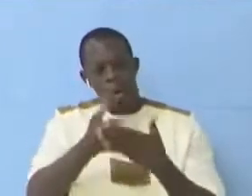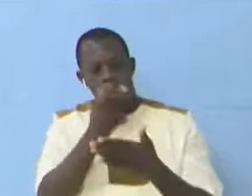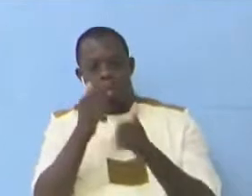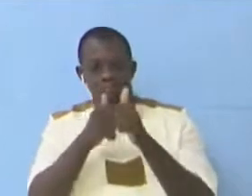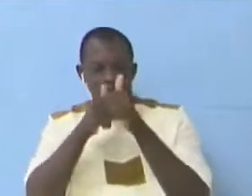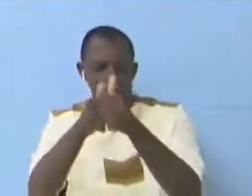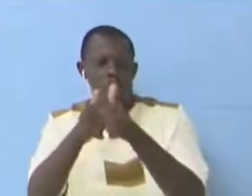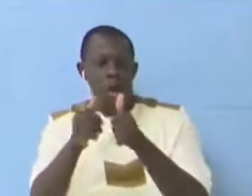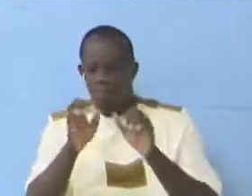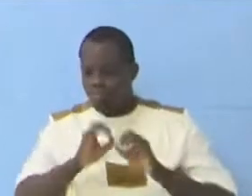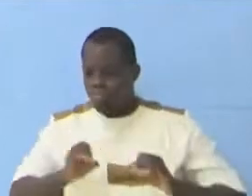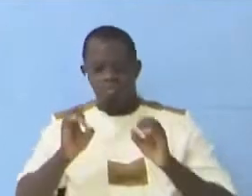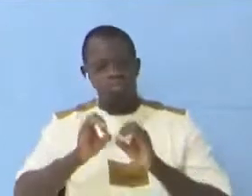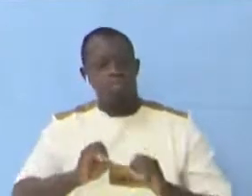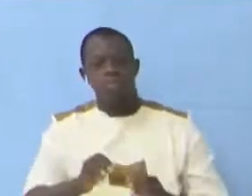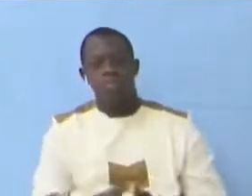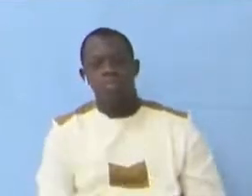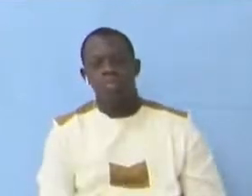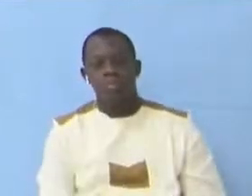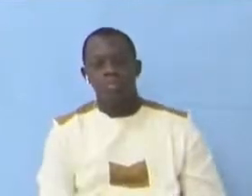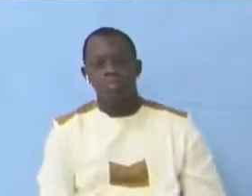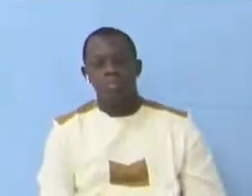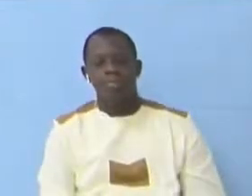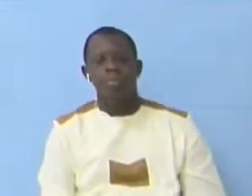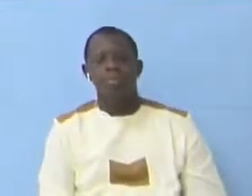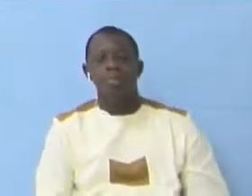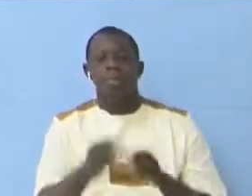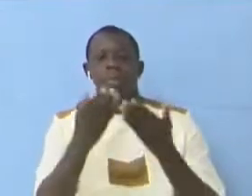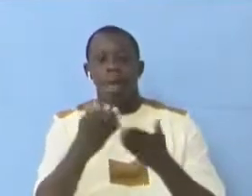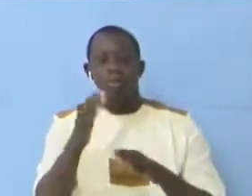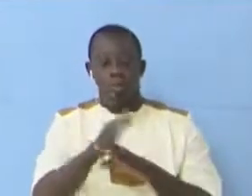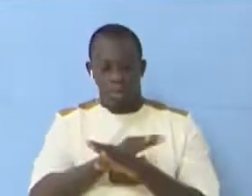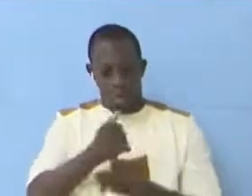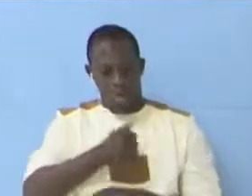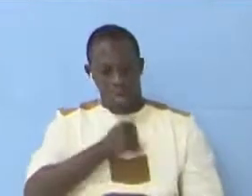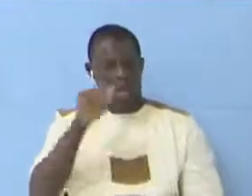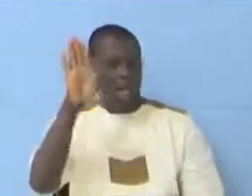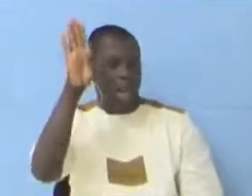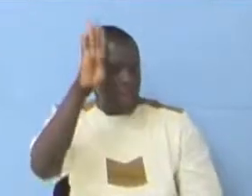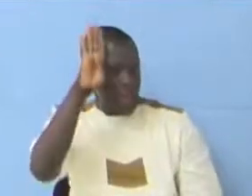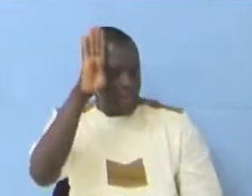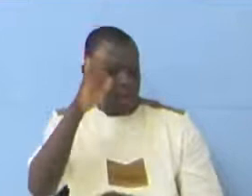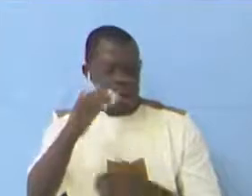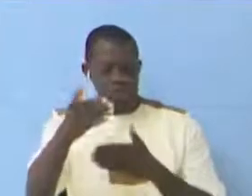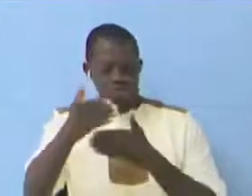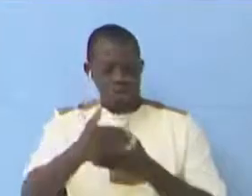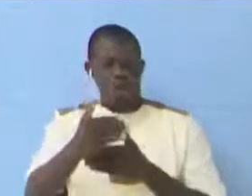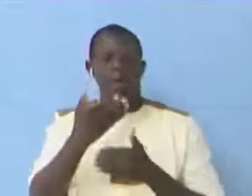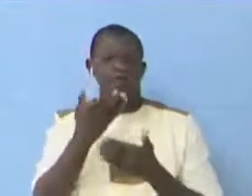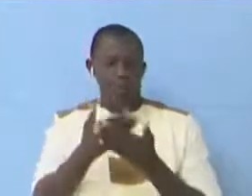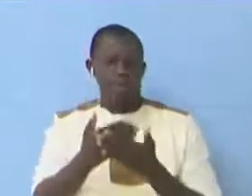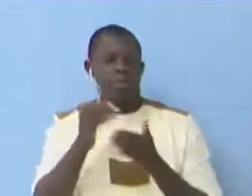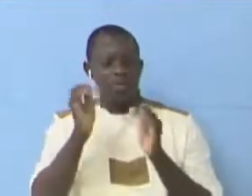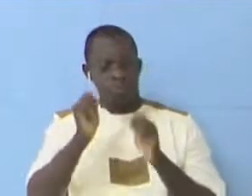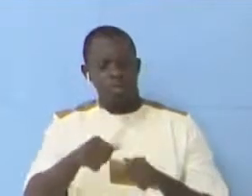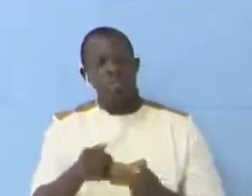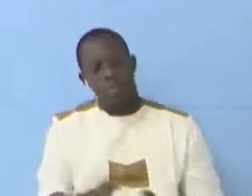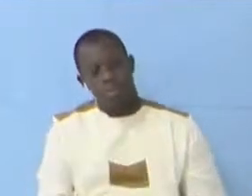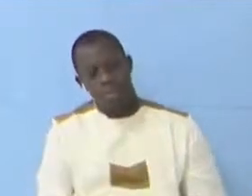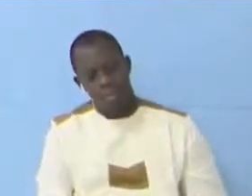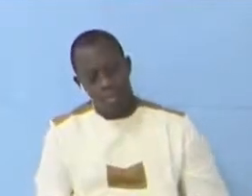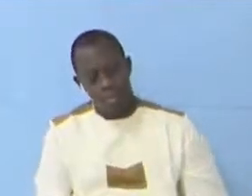xel mu selental la ci wàlli liggéey ba. Since my leave was coming to an end, ndax xam jamono bi nga xam ne su ma noppaleku bi sax mu ngi doon waaj a